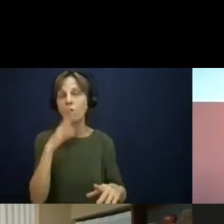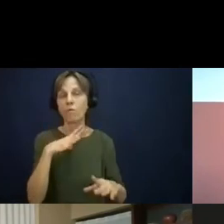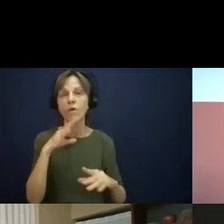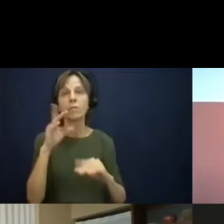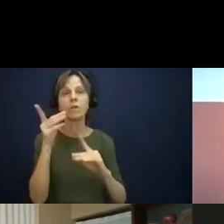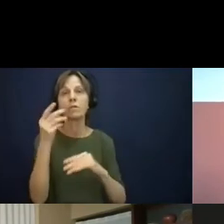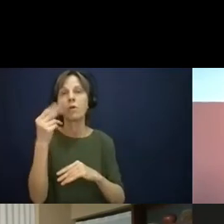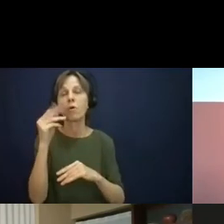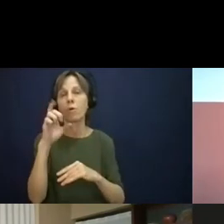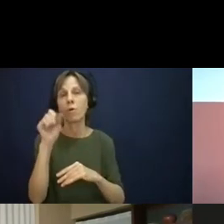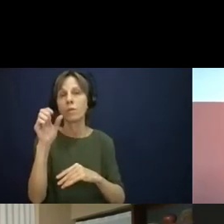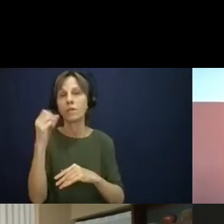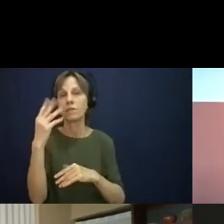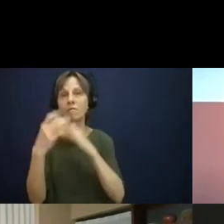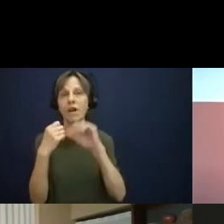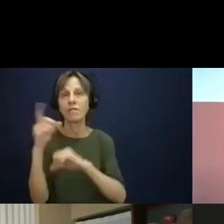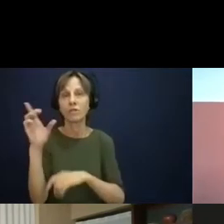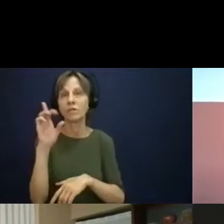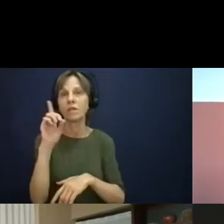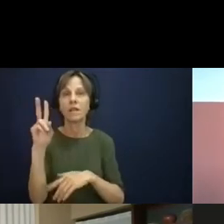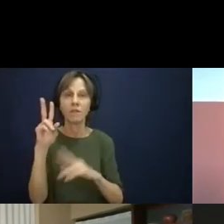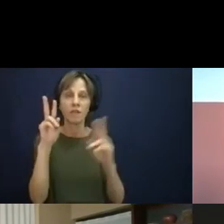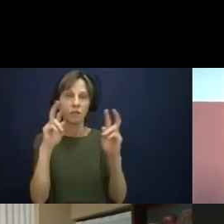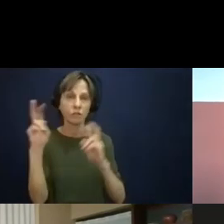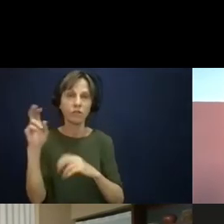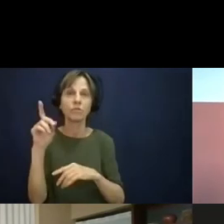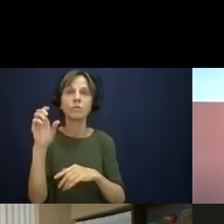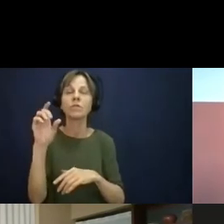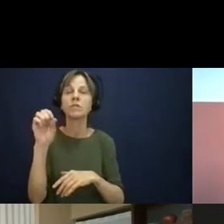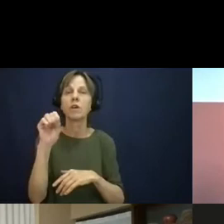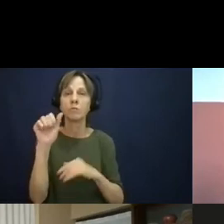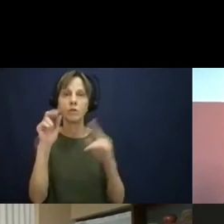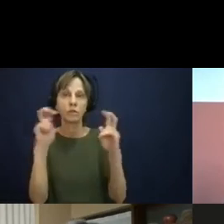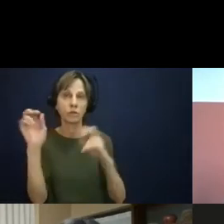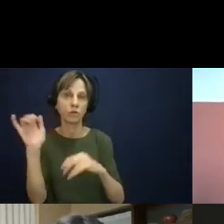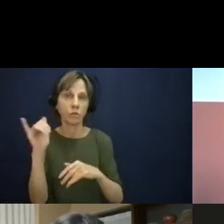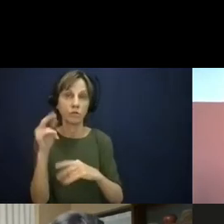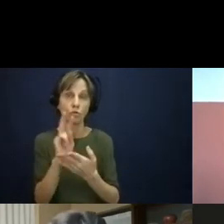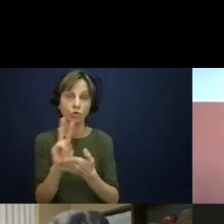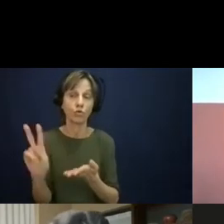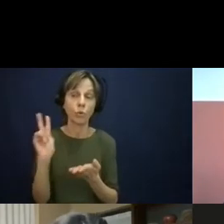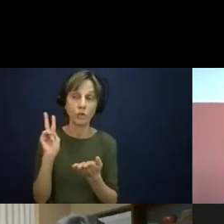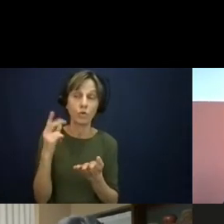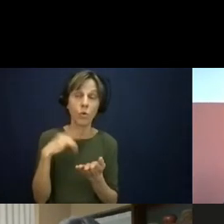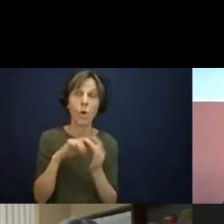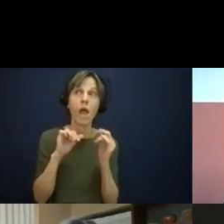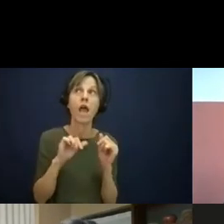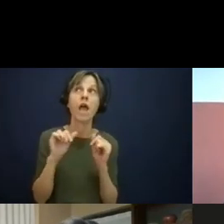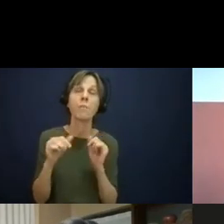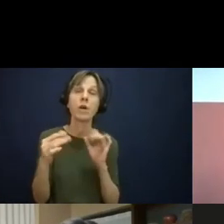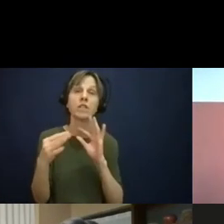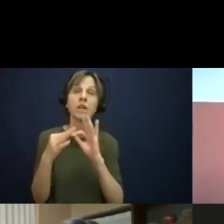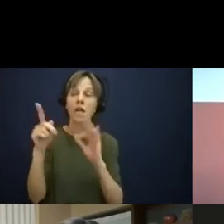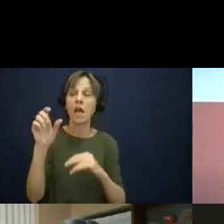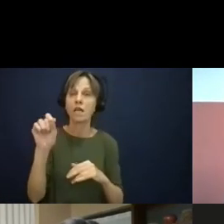issues. She was on substance use issues also. 2 weeks ago, we were able to connect her to an